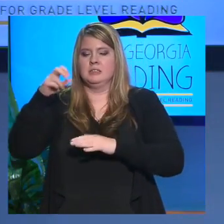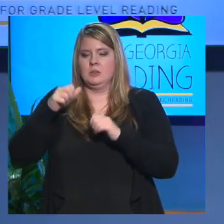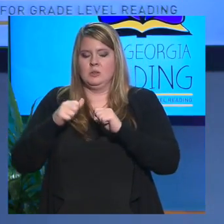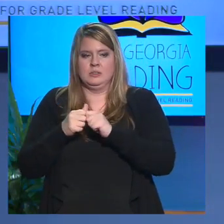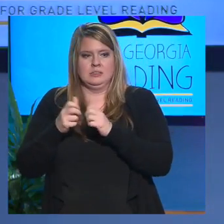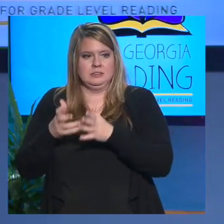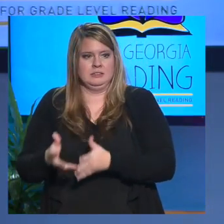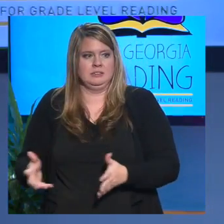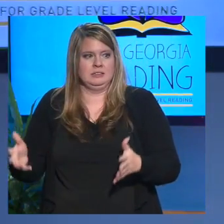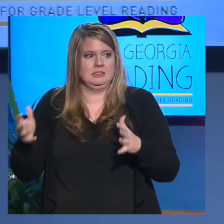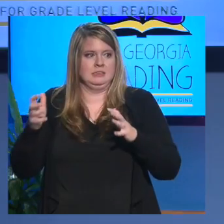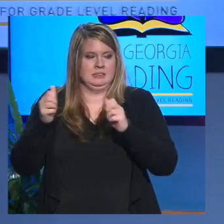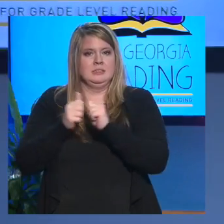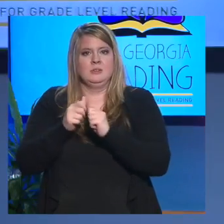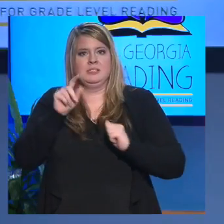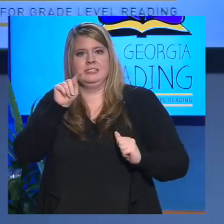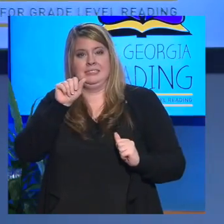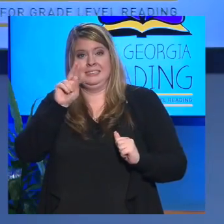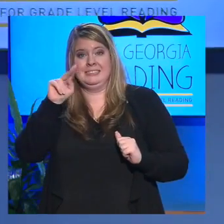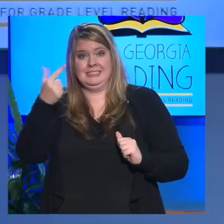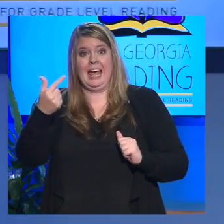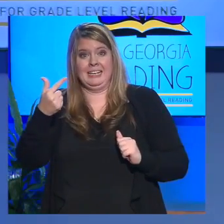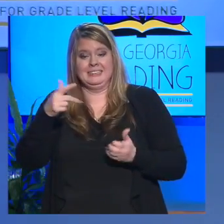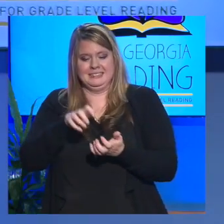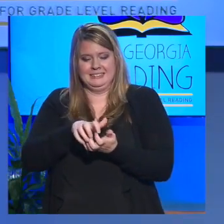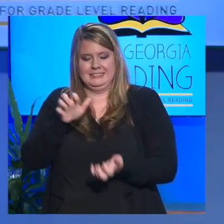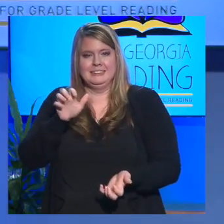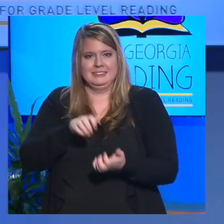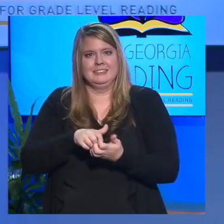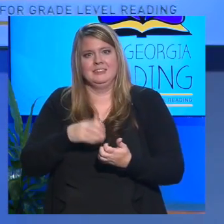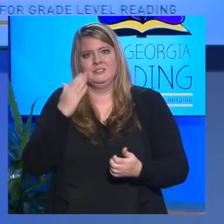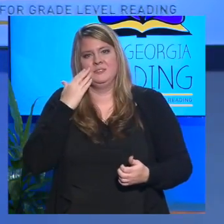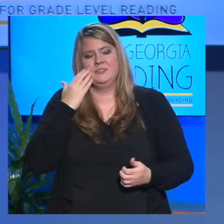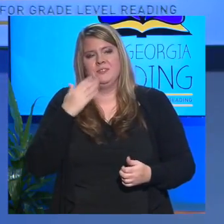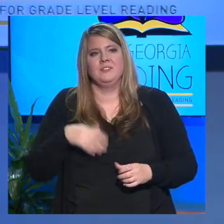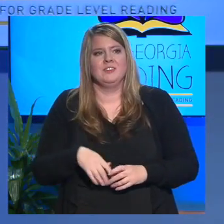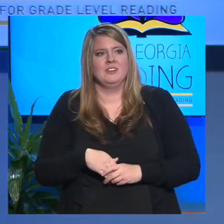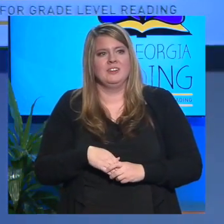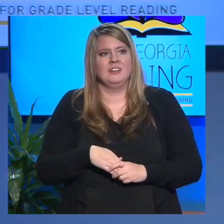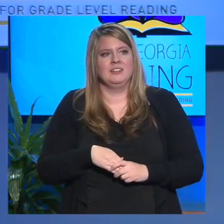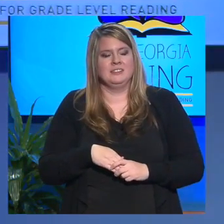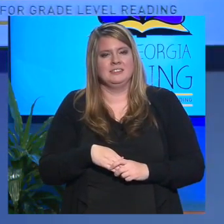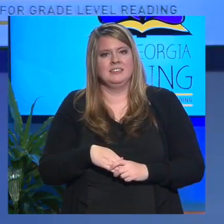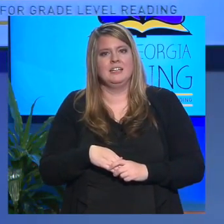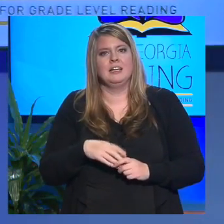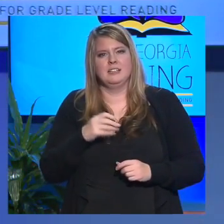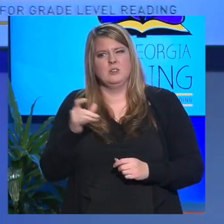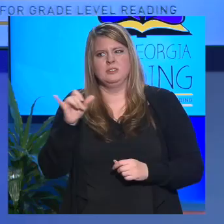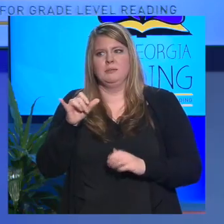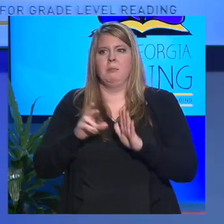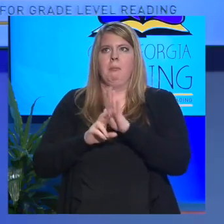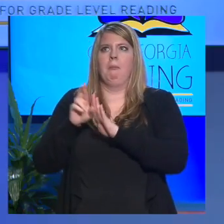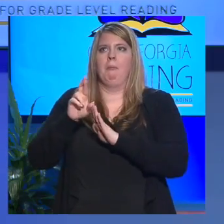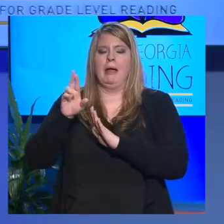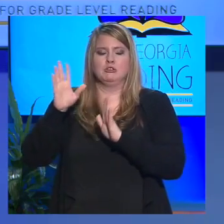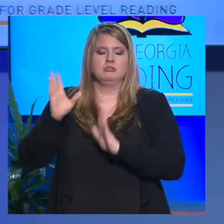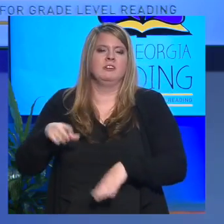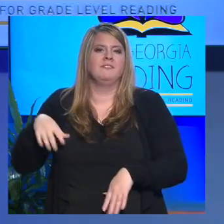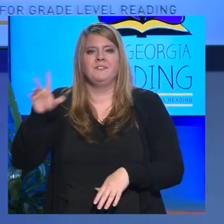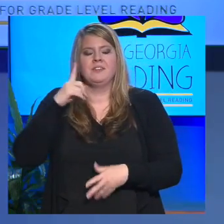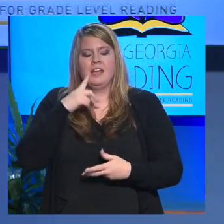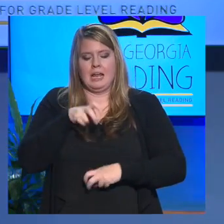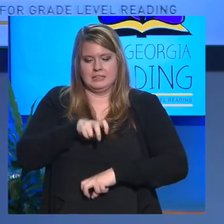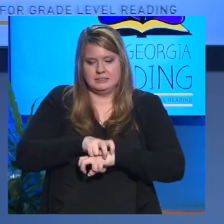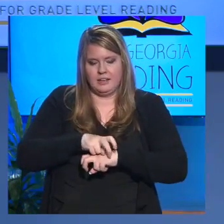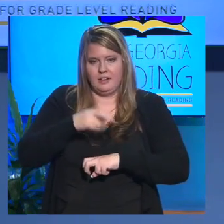Tang, Tupperware, snap top, drink of the astronauts. And I finished it on my front porch, crying my heart